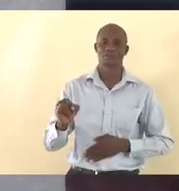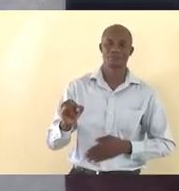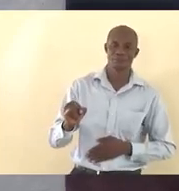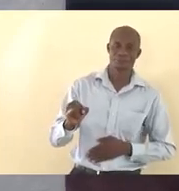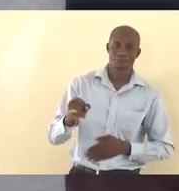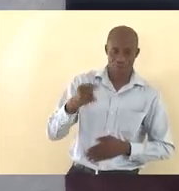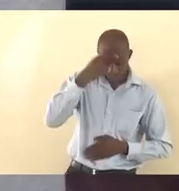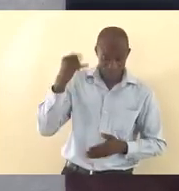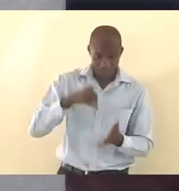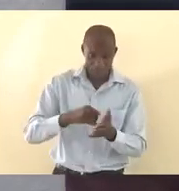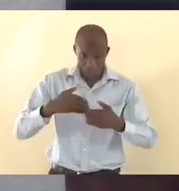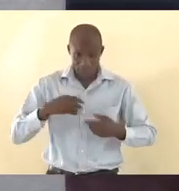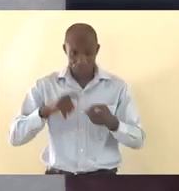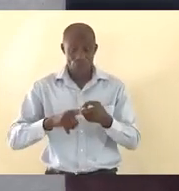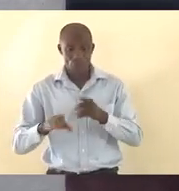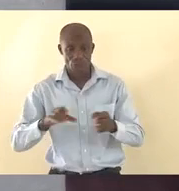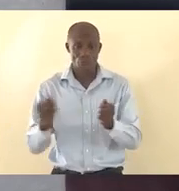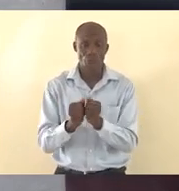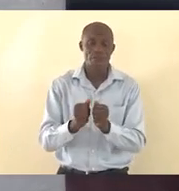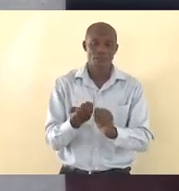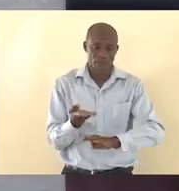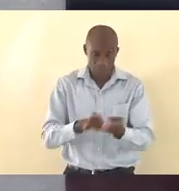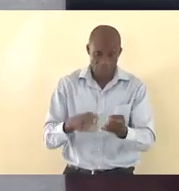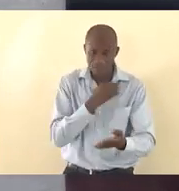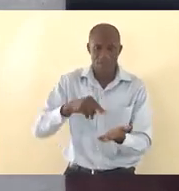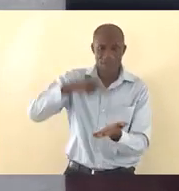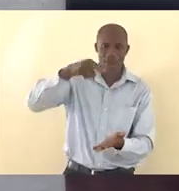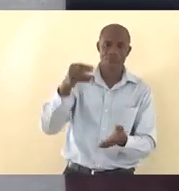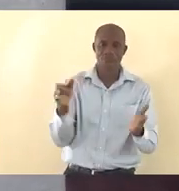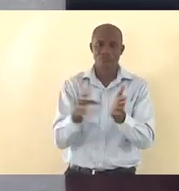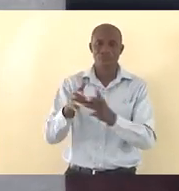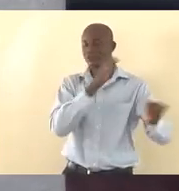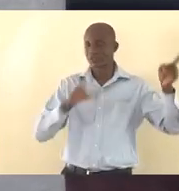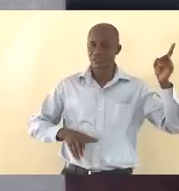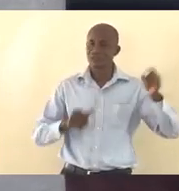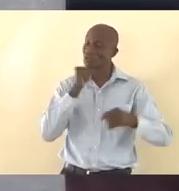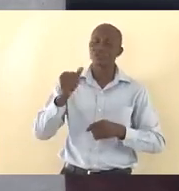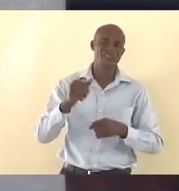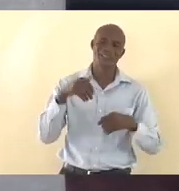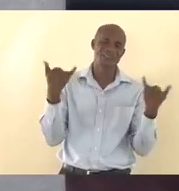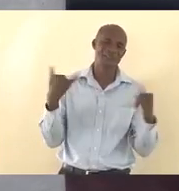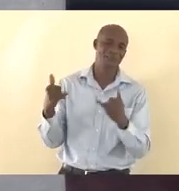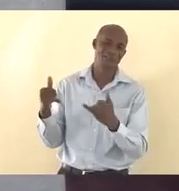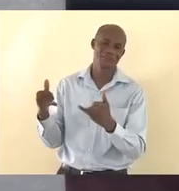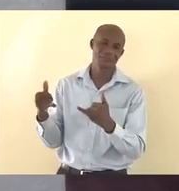witnessing to the death and the resurrection of Jesus Christ. And it is not a joke. It is costly.